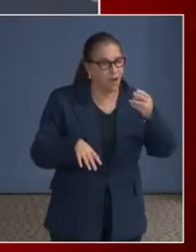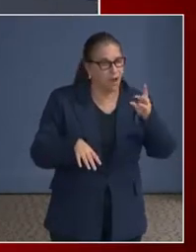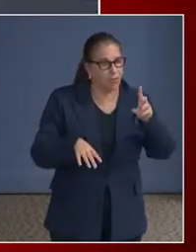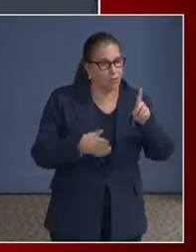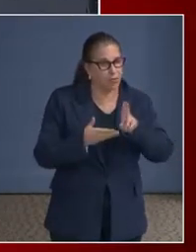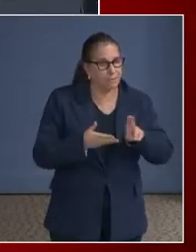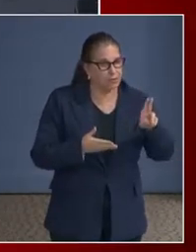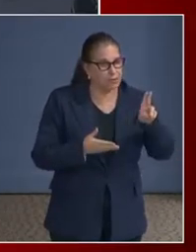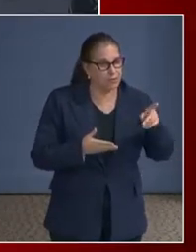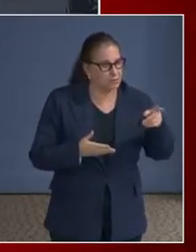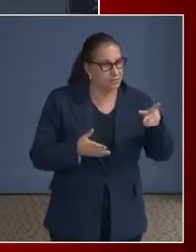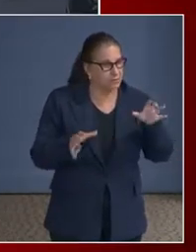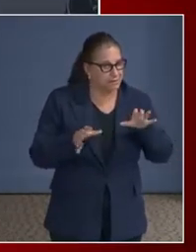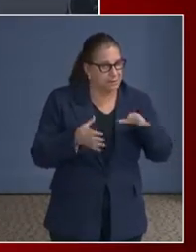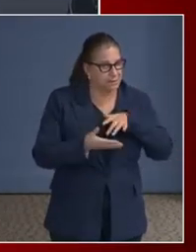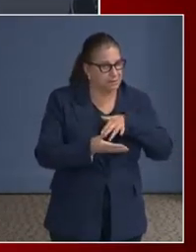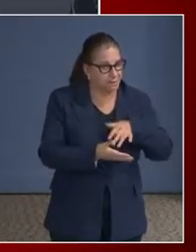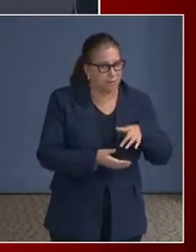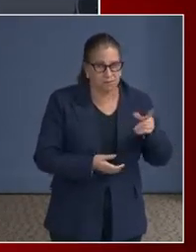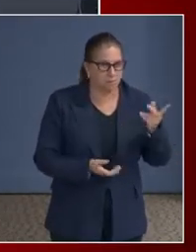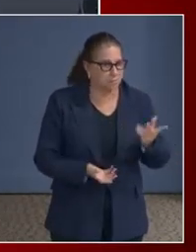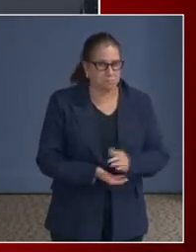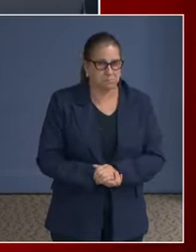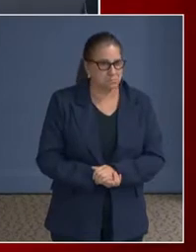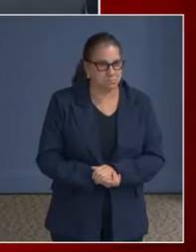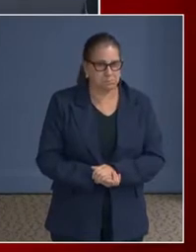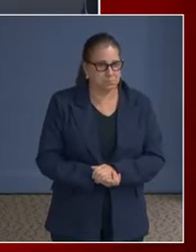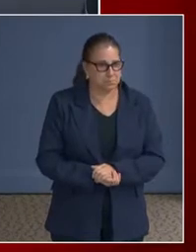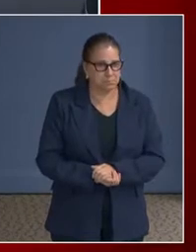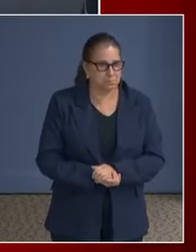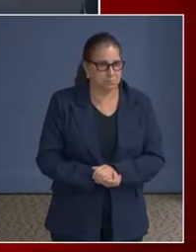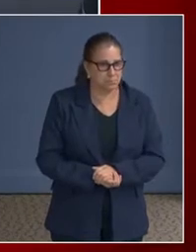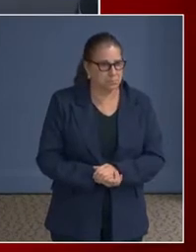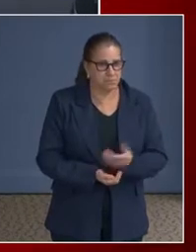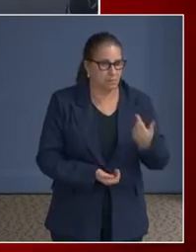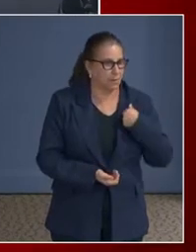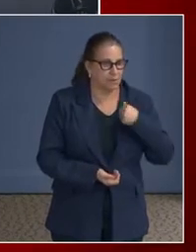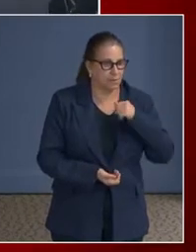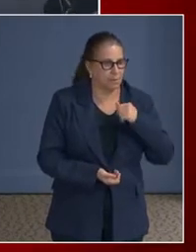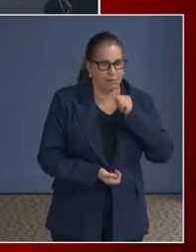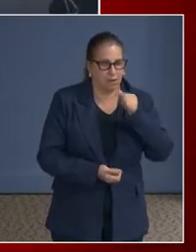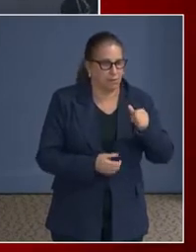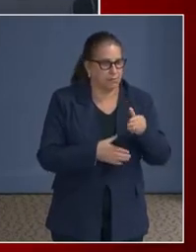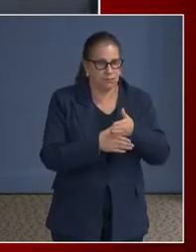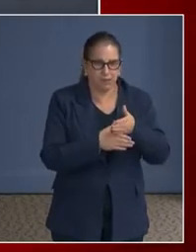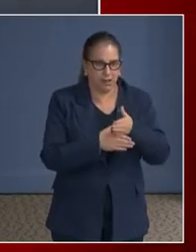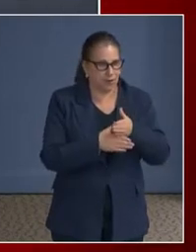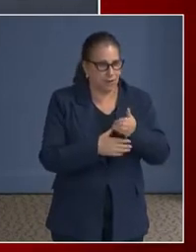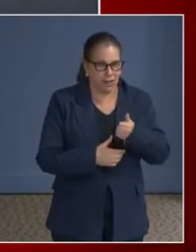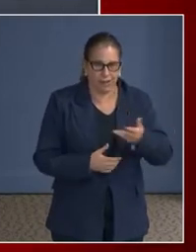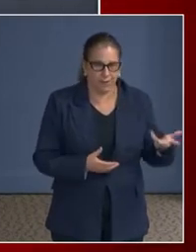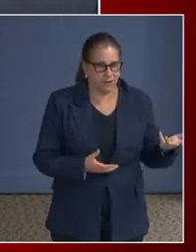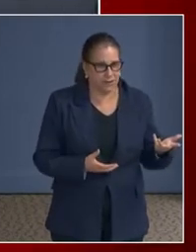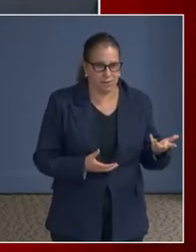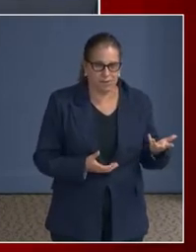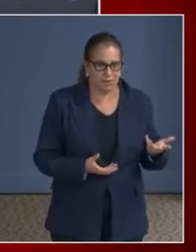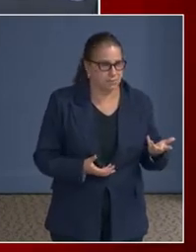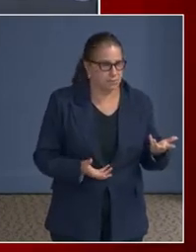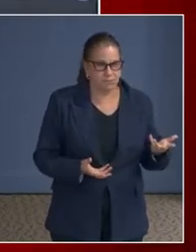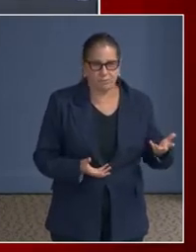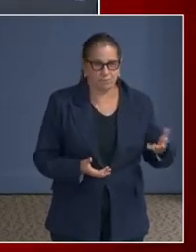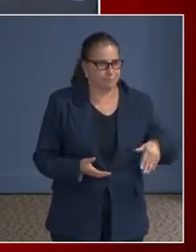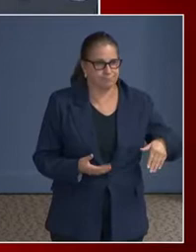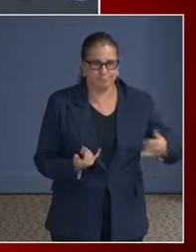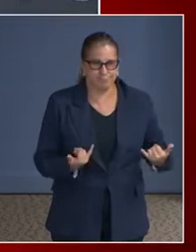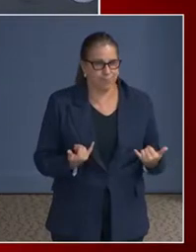So I won't share anything that is being used from a preliminary perspective in terms of the ability